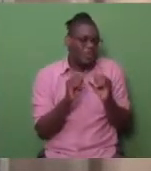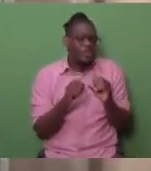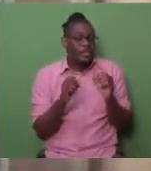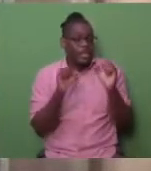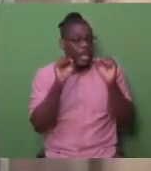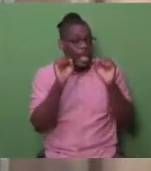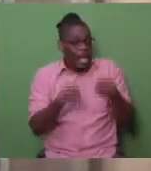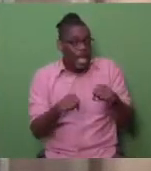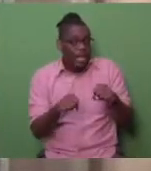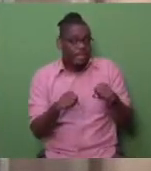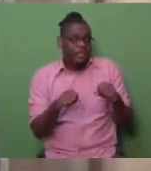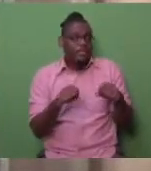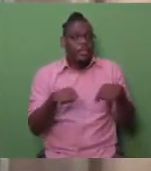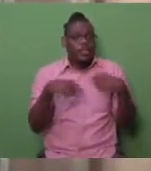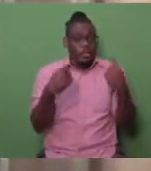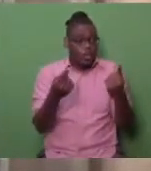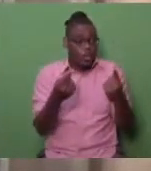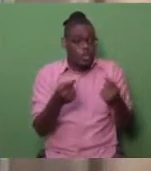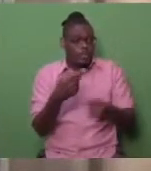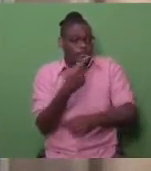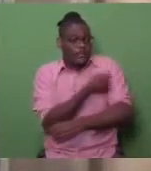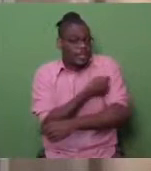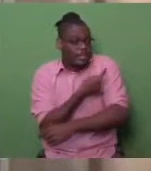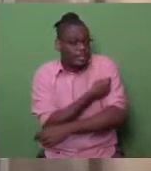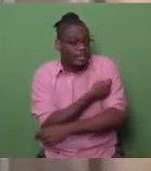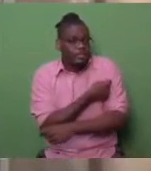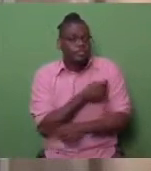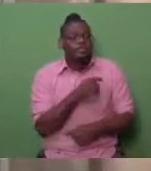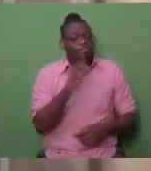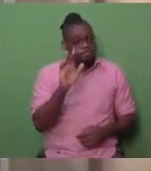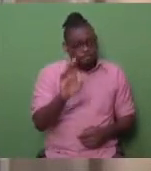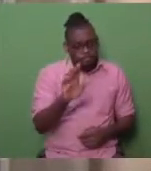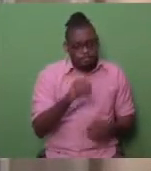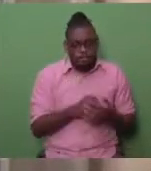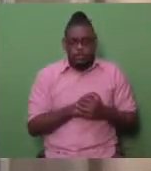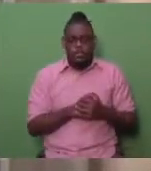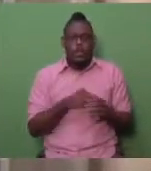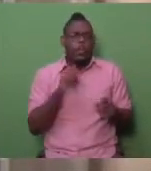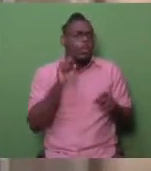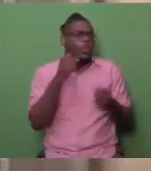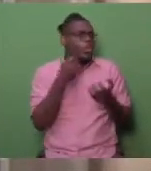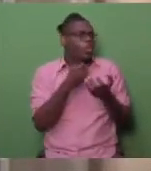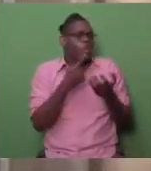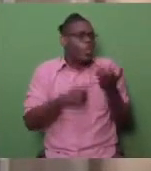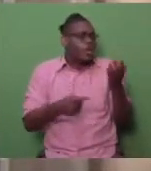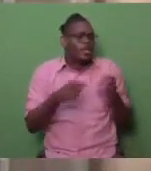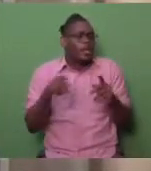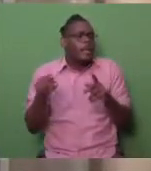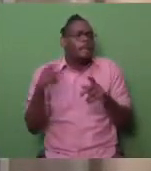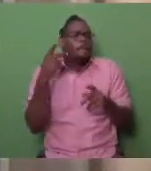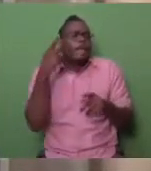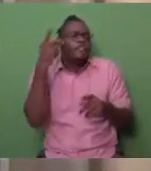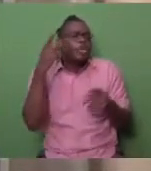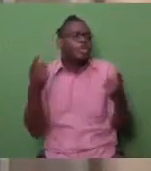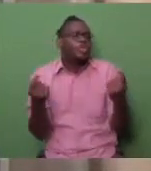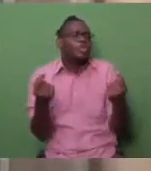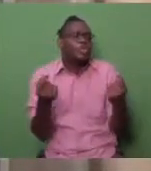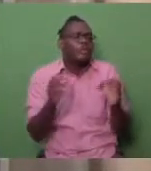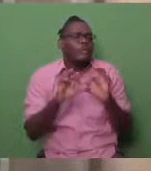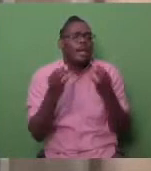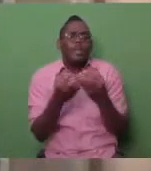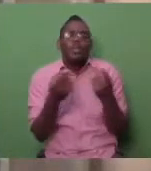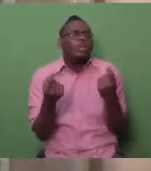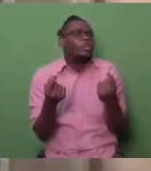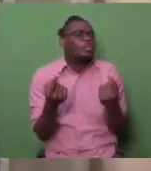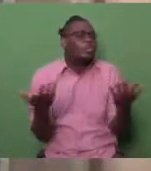under 12, then what is a parent to do? What is a family to do? When you go to any one of these places, would you leave your children in the